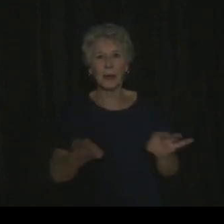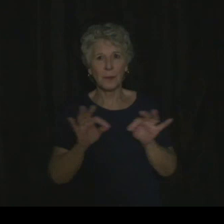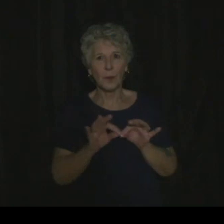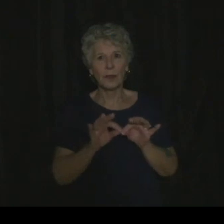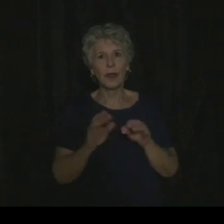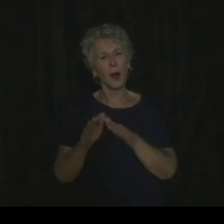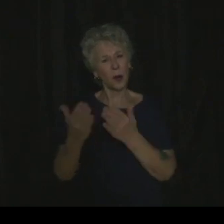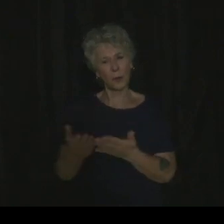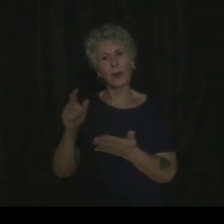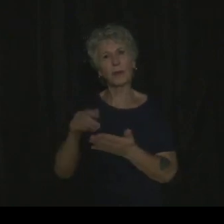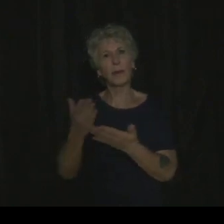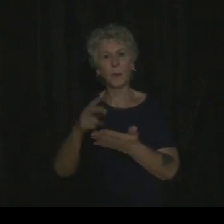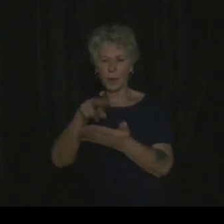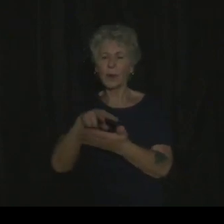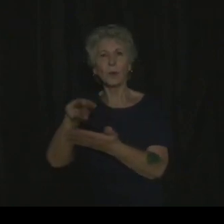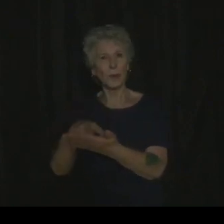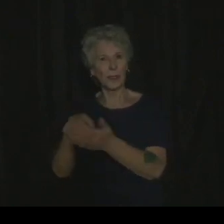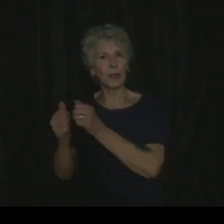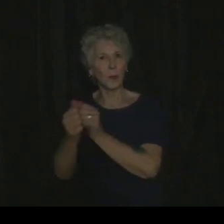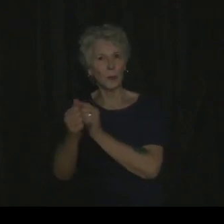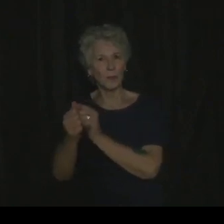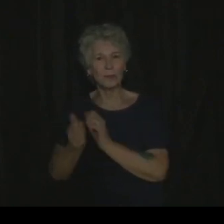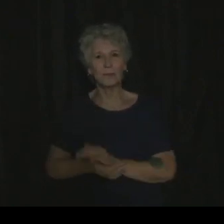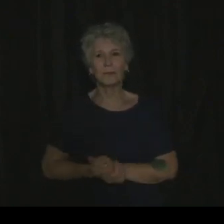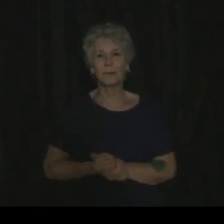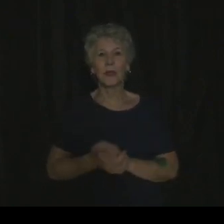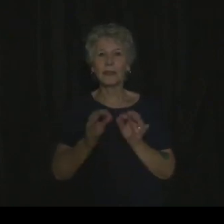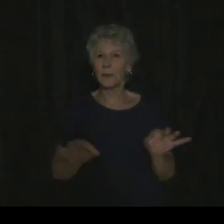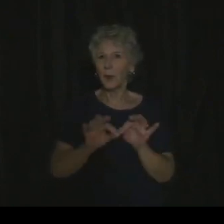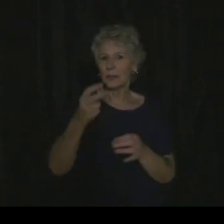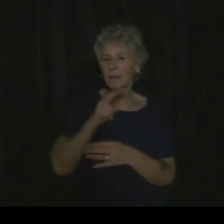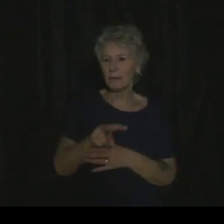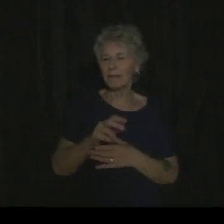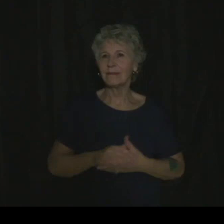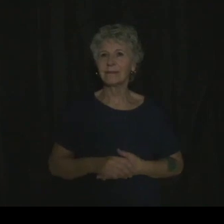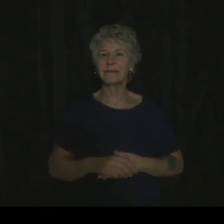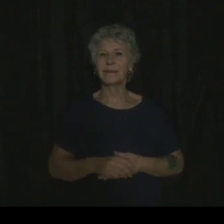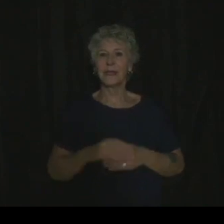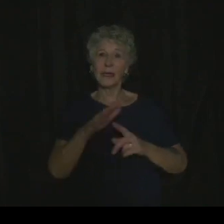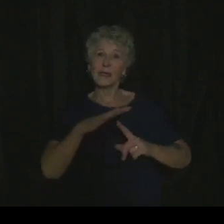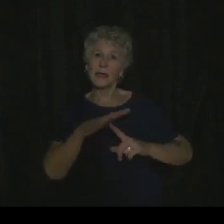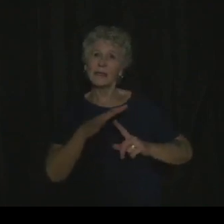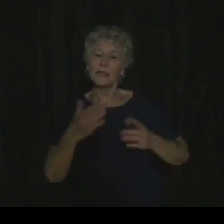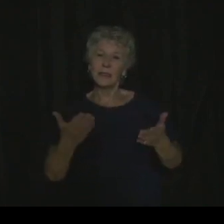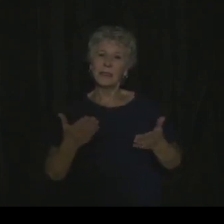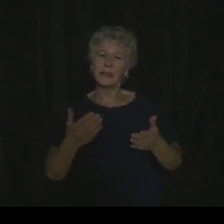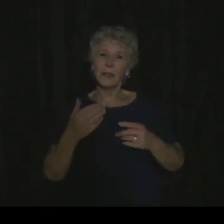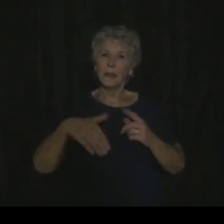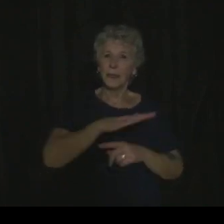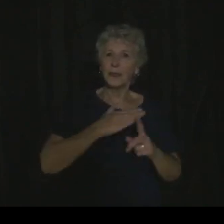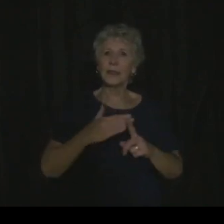Exodus chapter 32. That it's important to see these things. And the context is this, if I can catch us up to